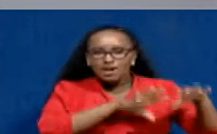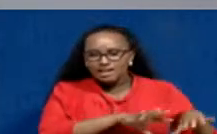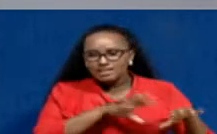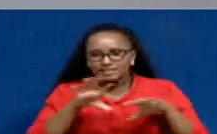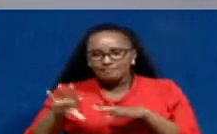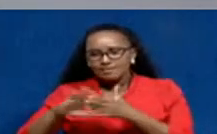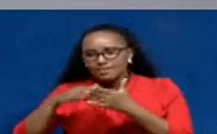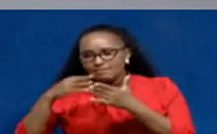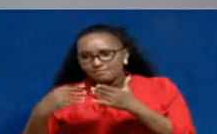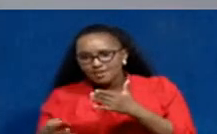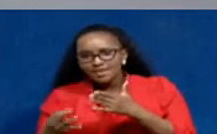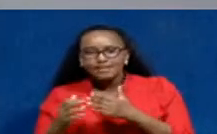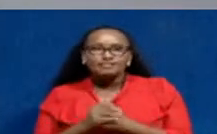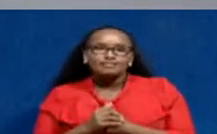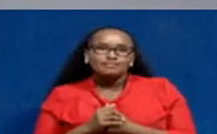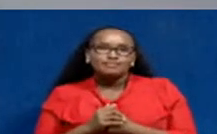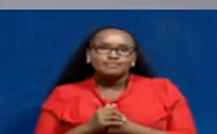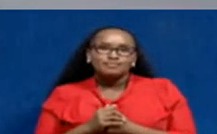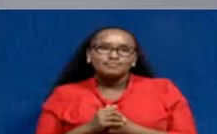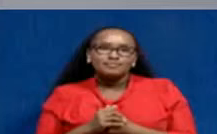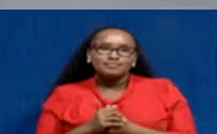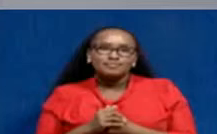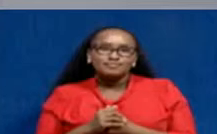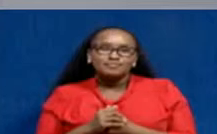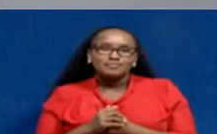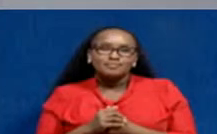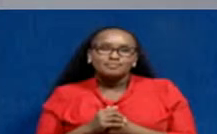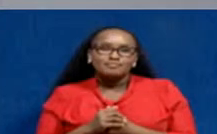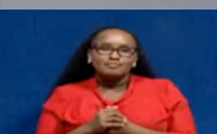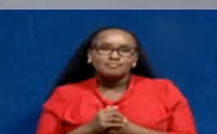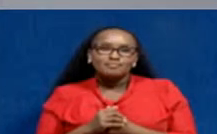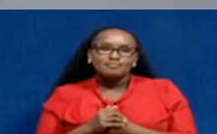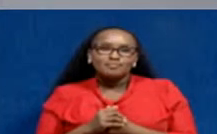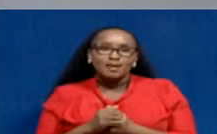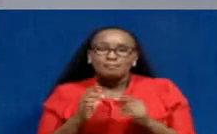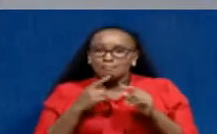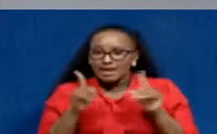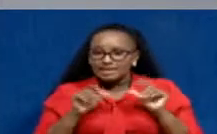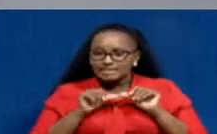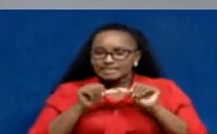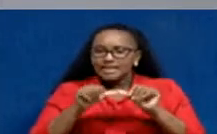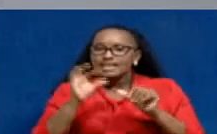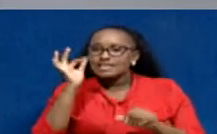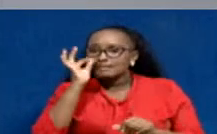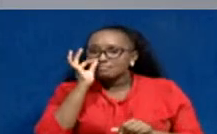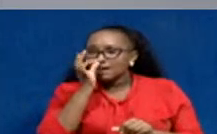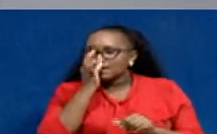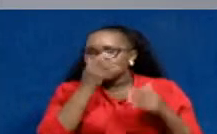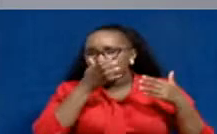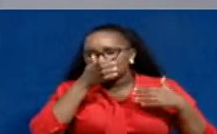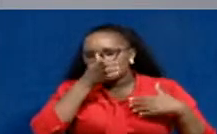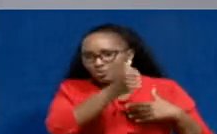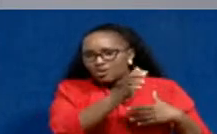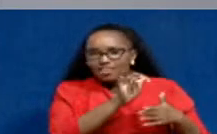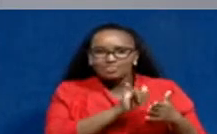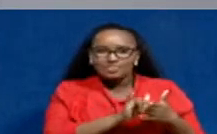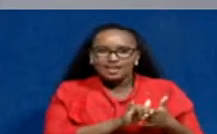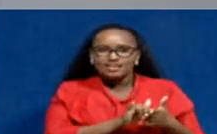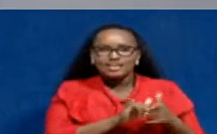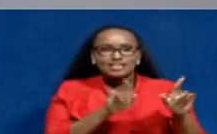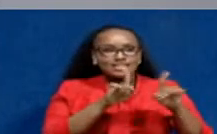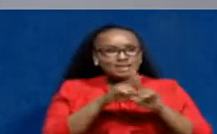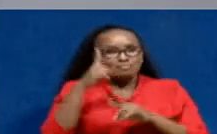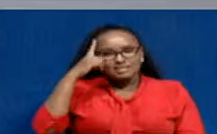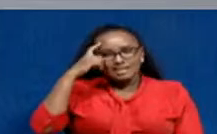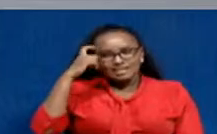defeat in the hands of the Orange Team. But he banked the referendum loss as a